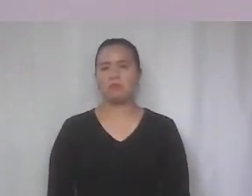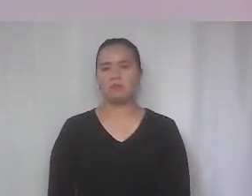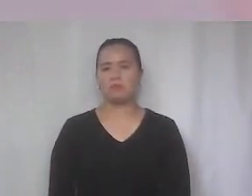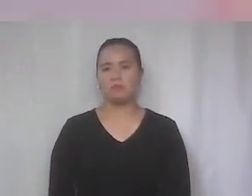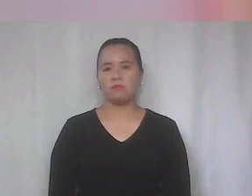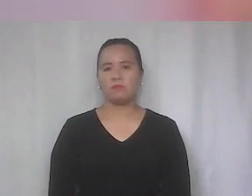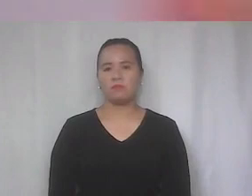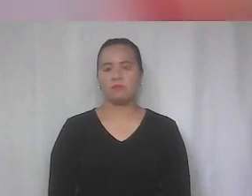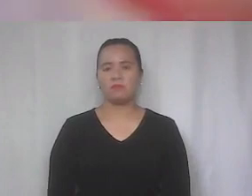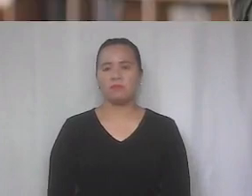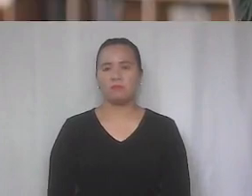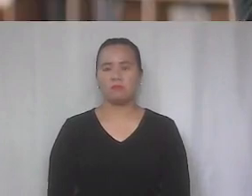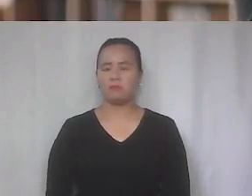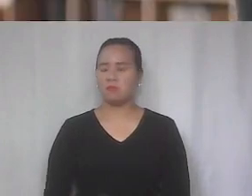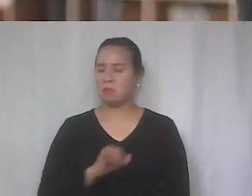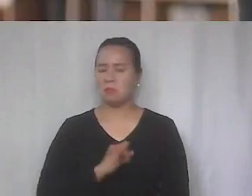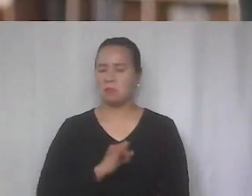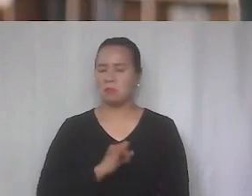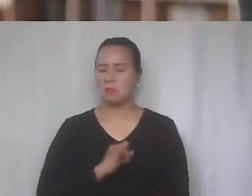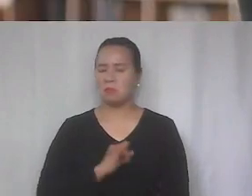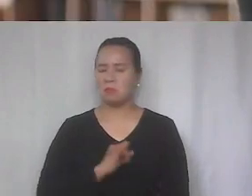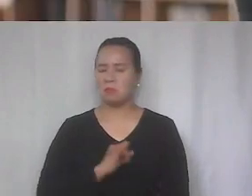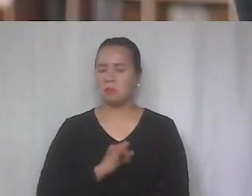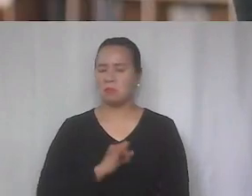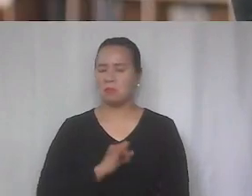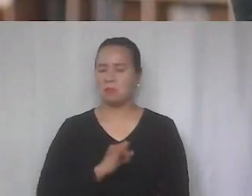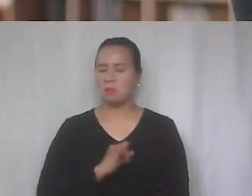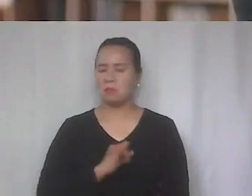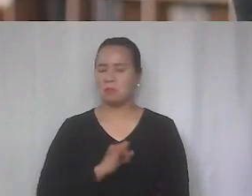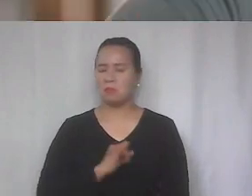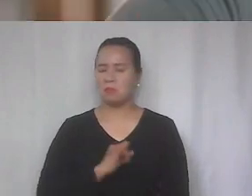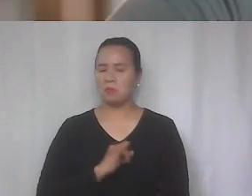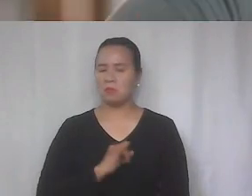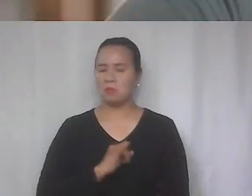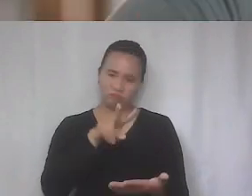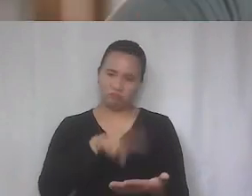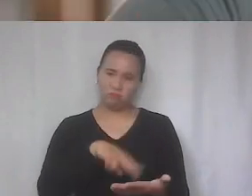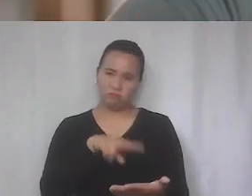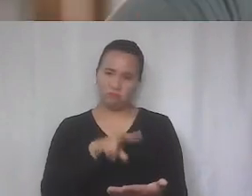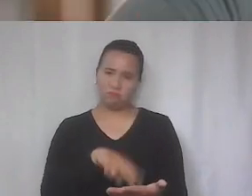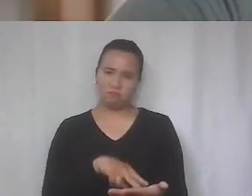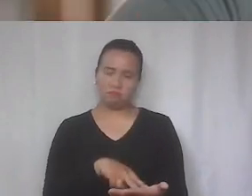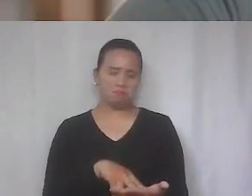I will never be good at reading. I will probably be held back again.